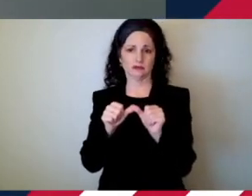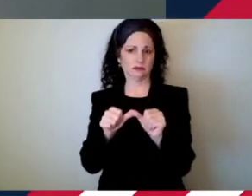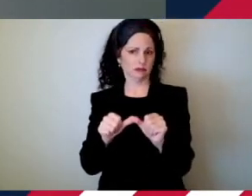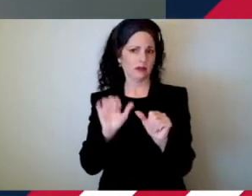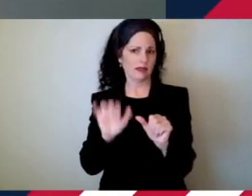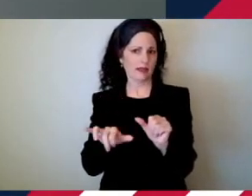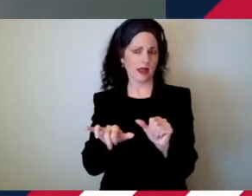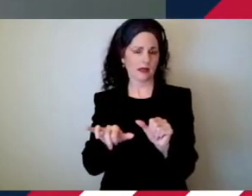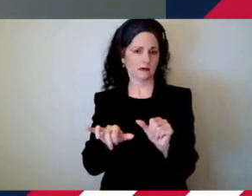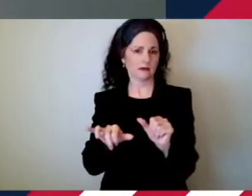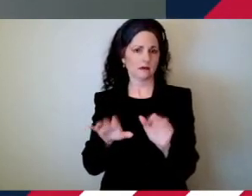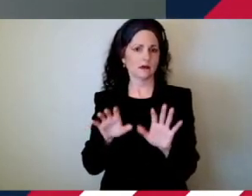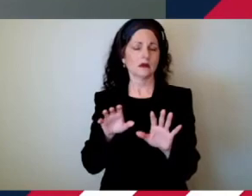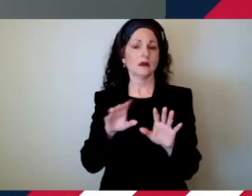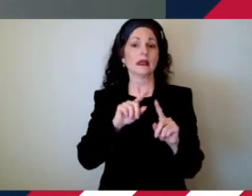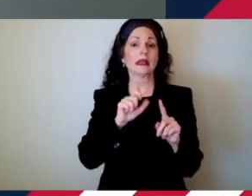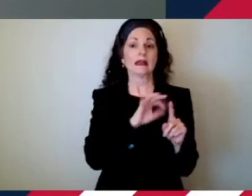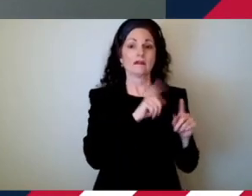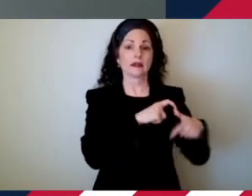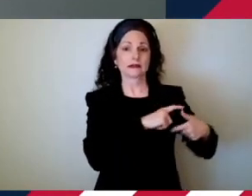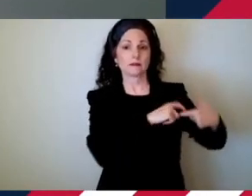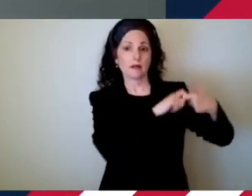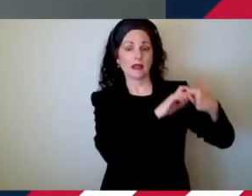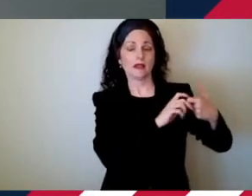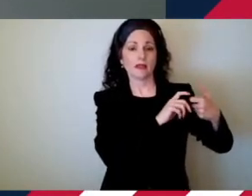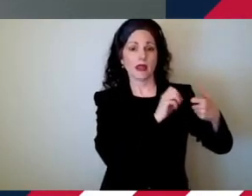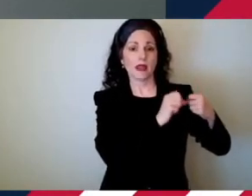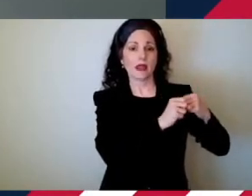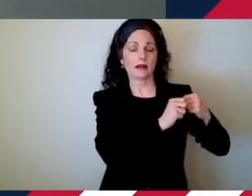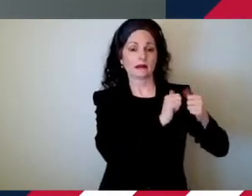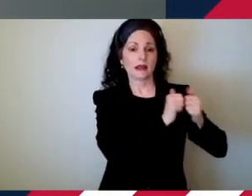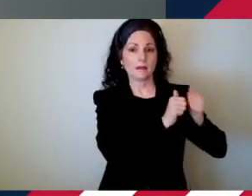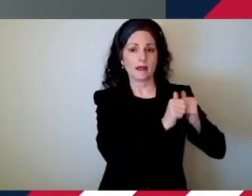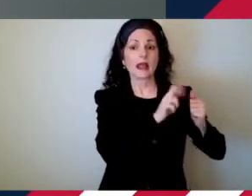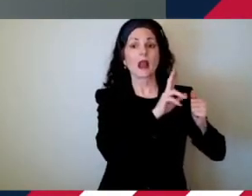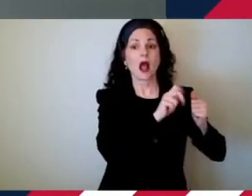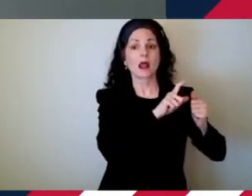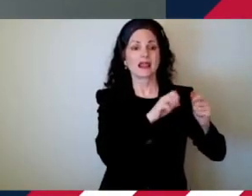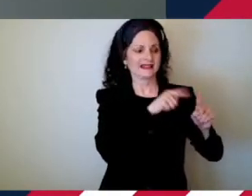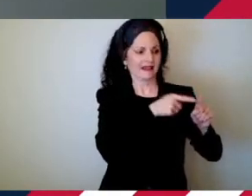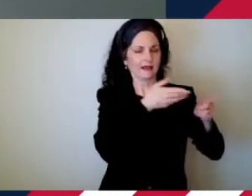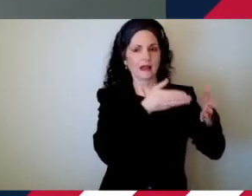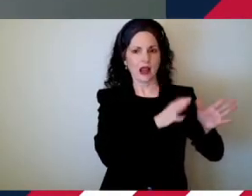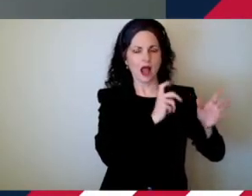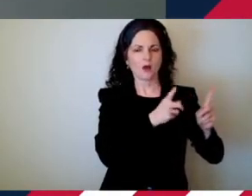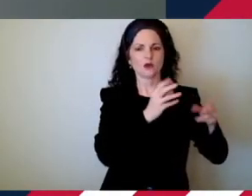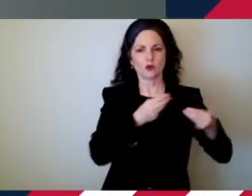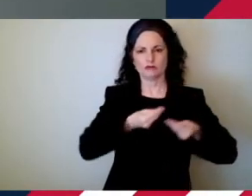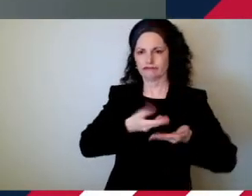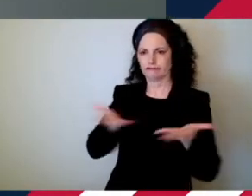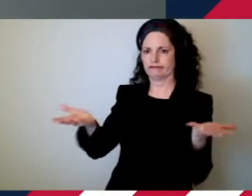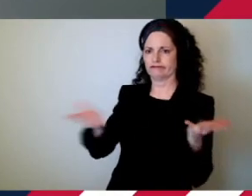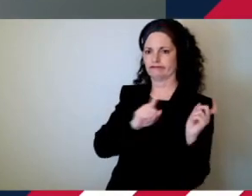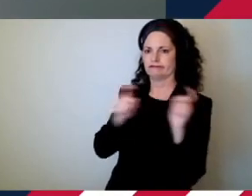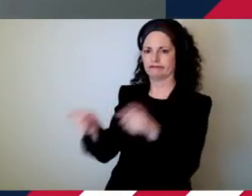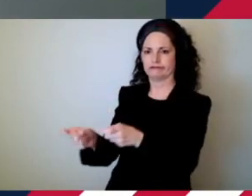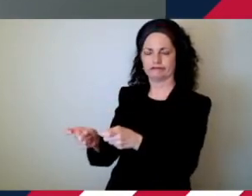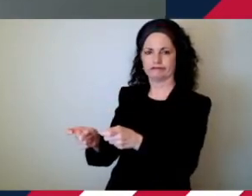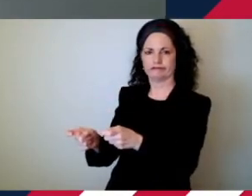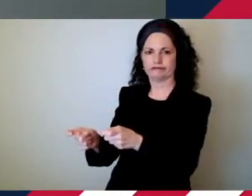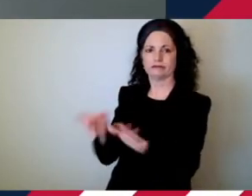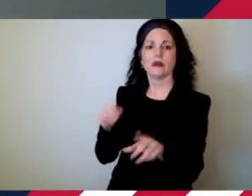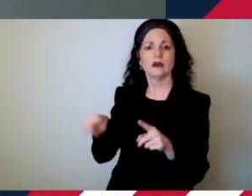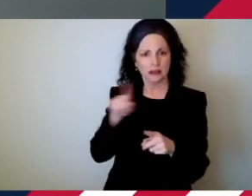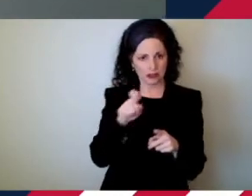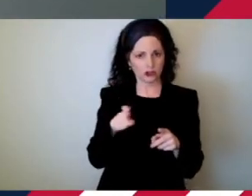campaign unless that candidate chooses to release them. Should that candidate continue to appear on primary ballots, they should be entitled to the